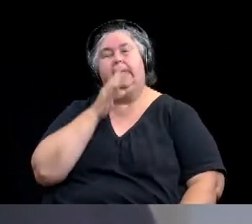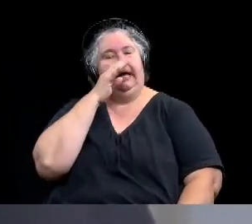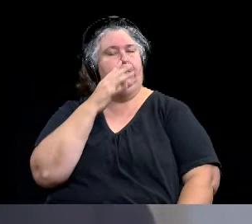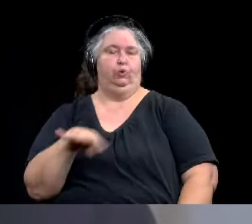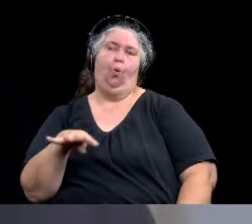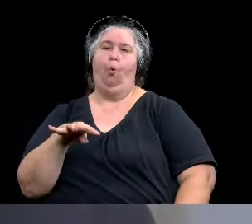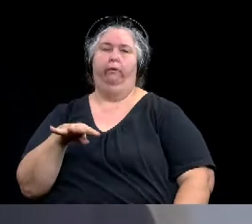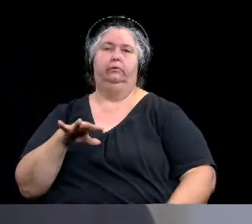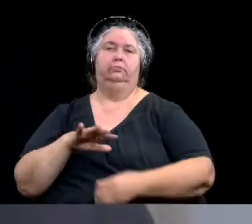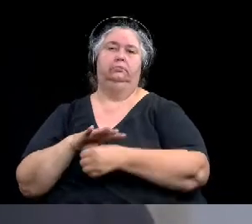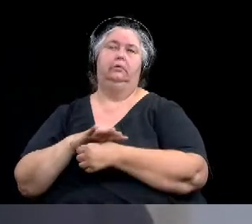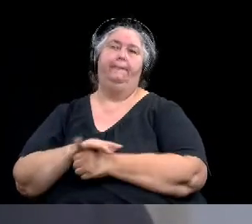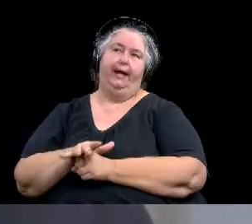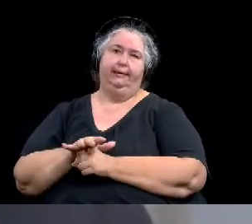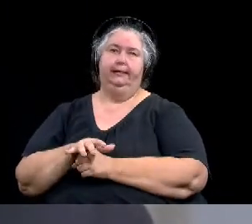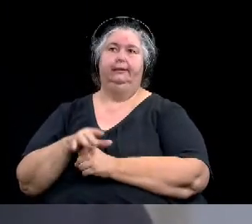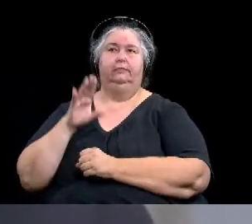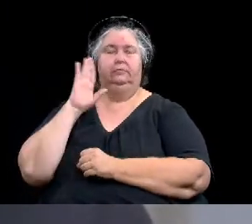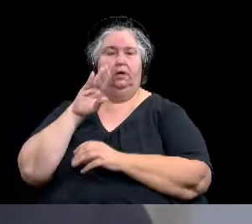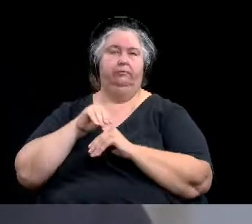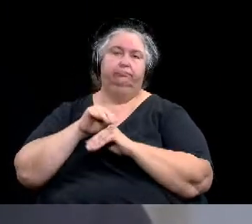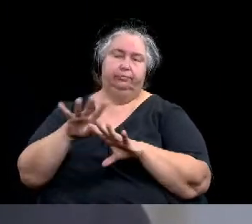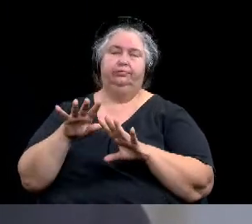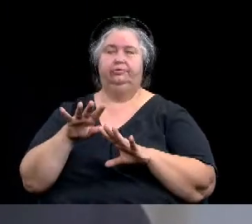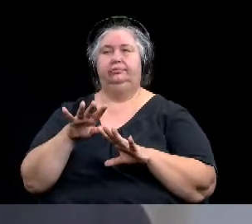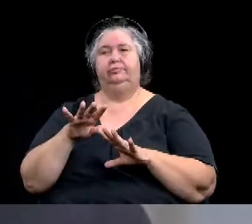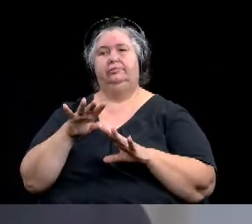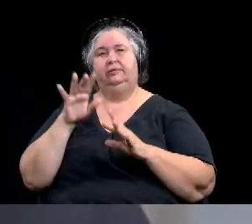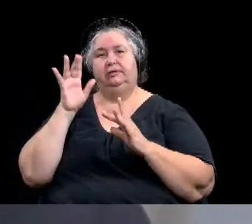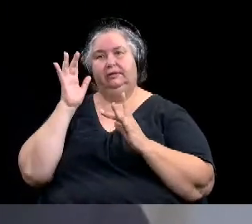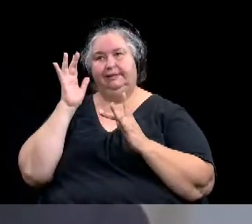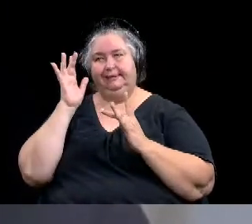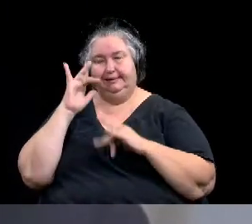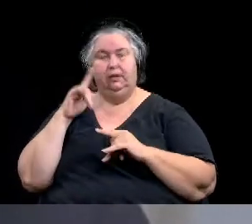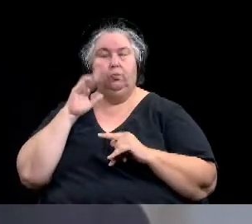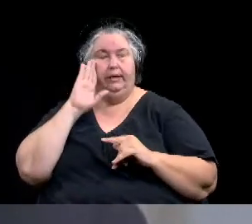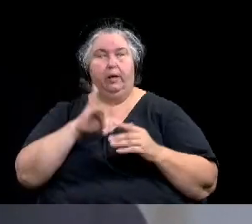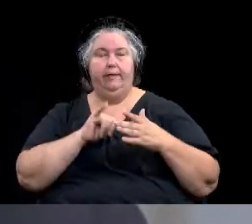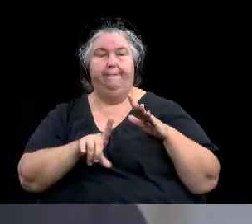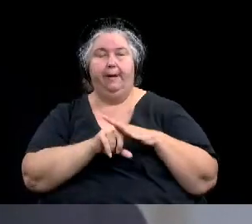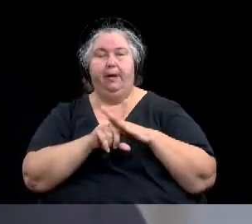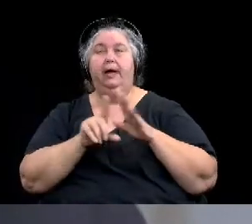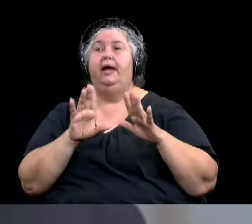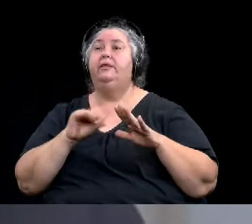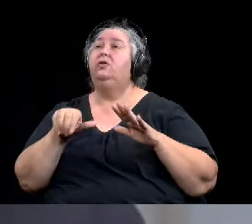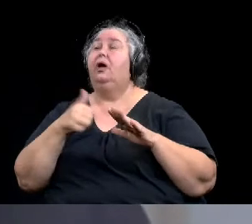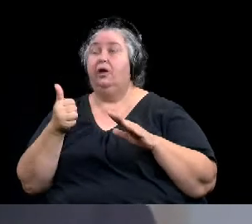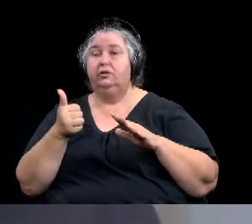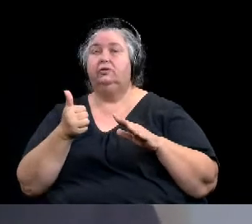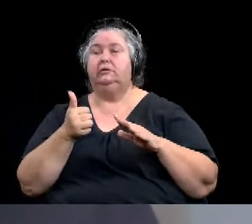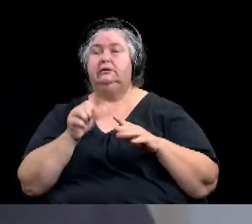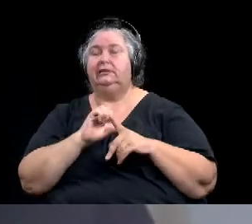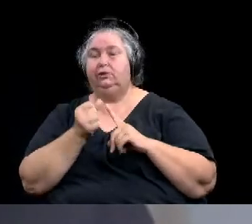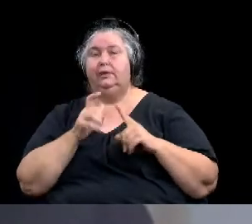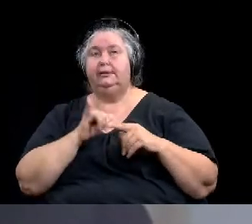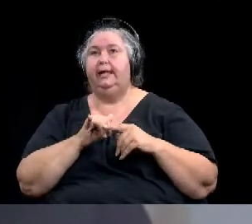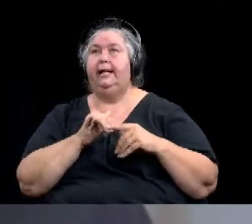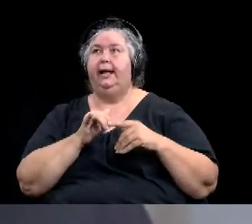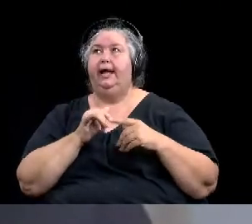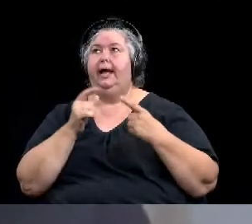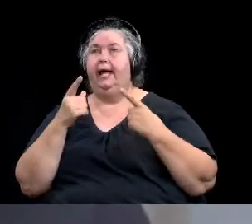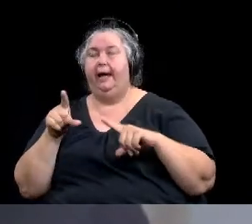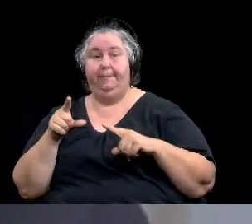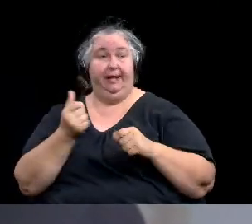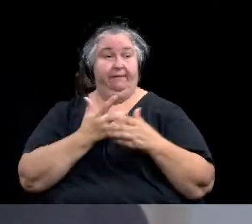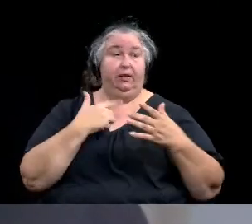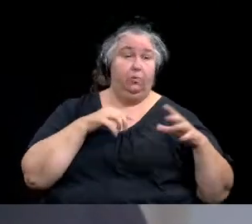besides the transmission of disease, there's other issues that always come up, and there's consequences to everything that we try to